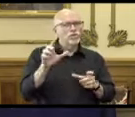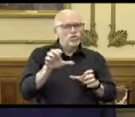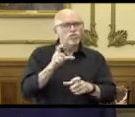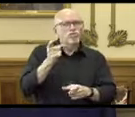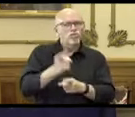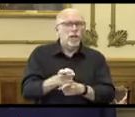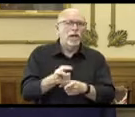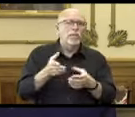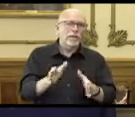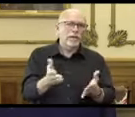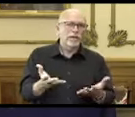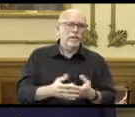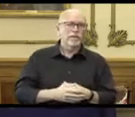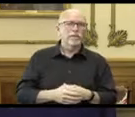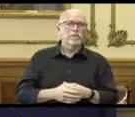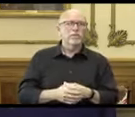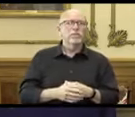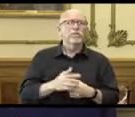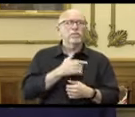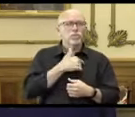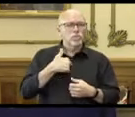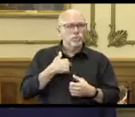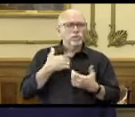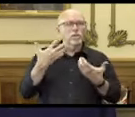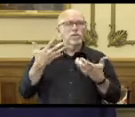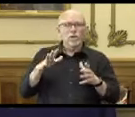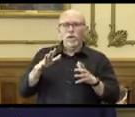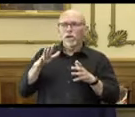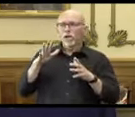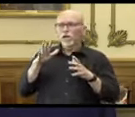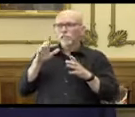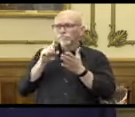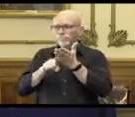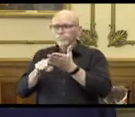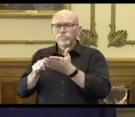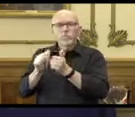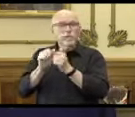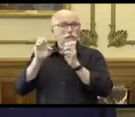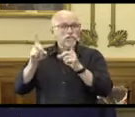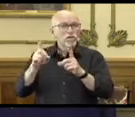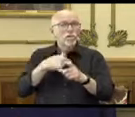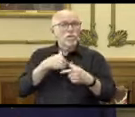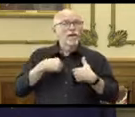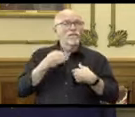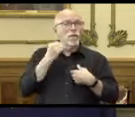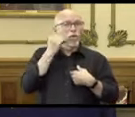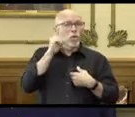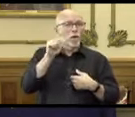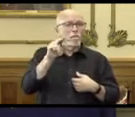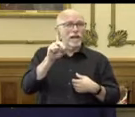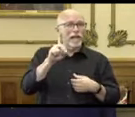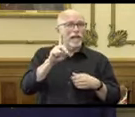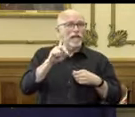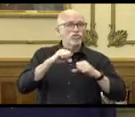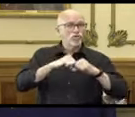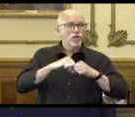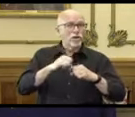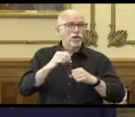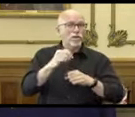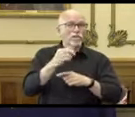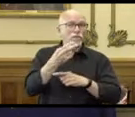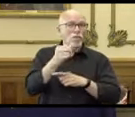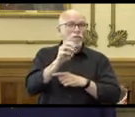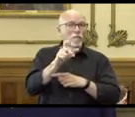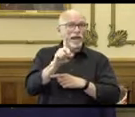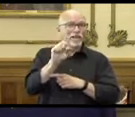thing. And we have sought this through education. We have a Homeland Security, Department of Homeland